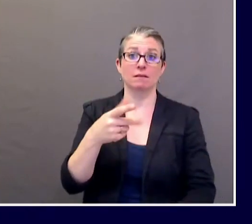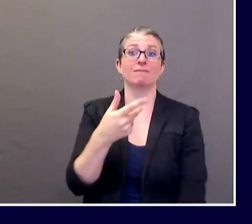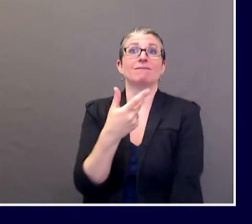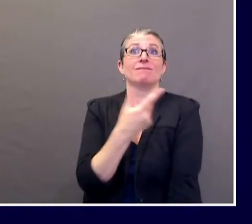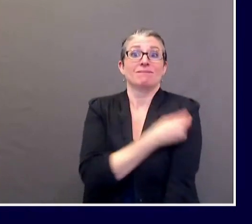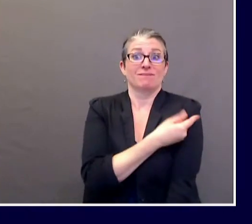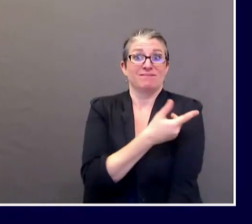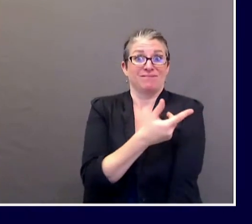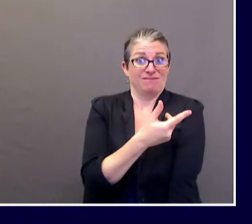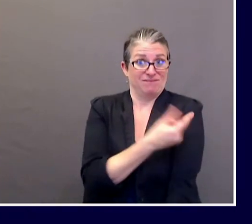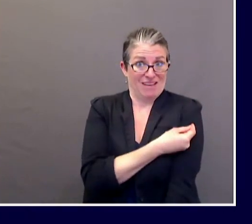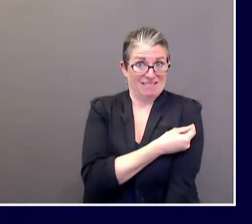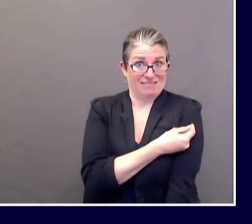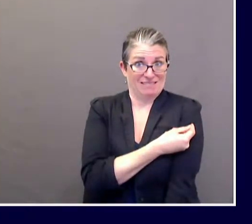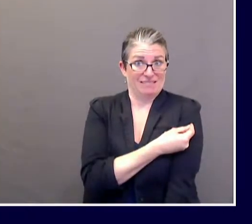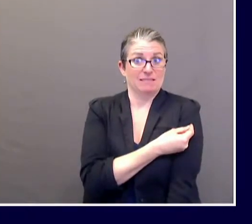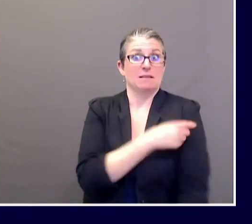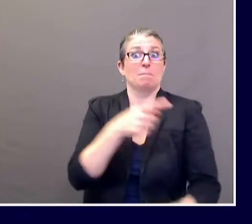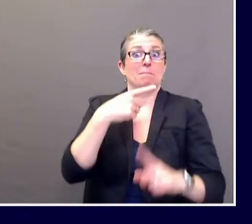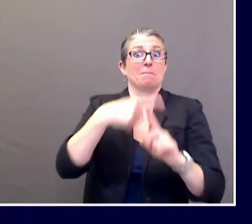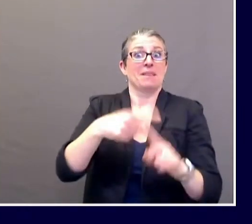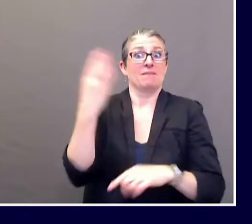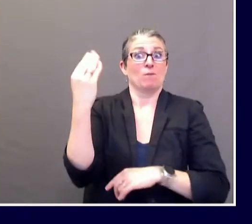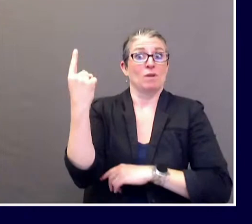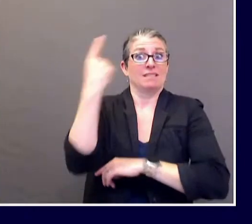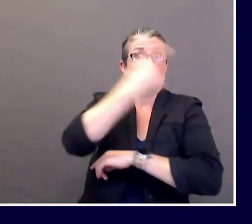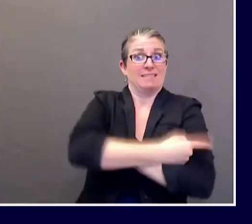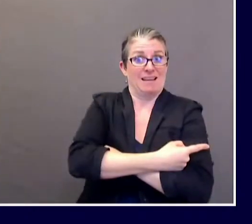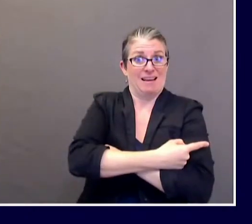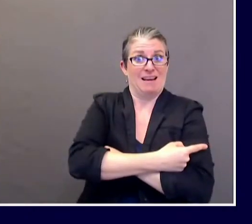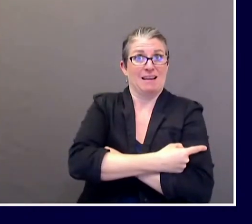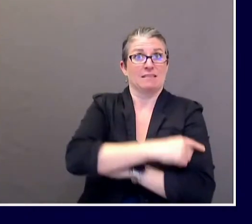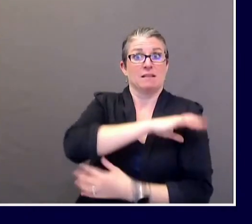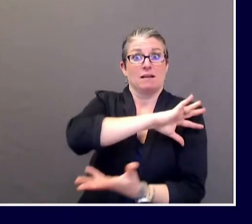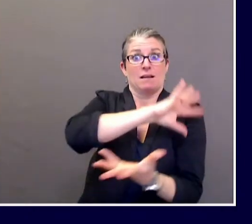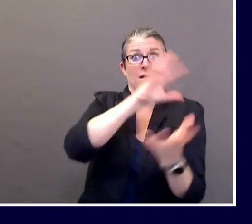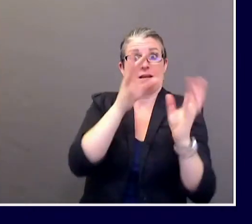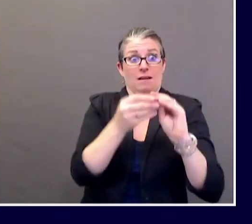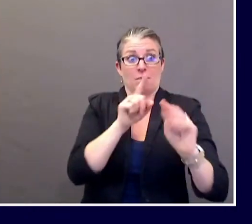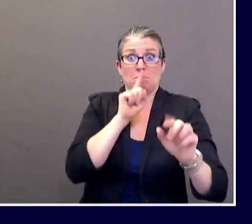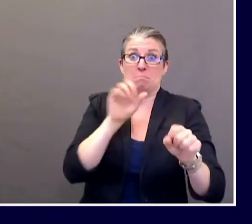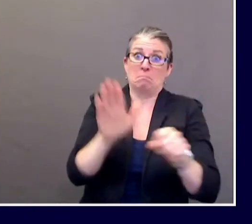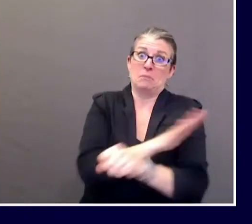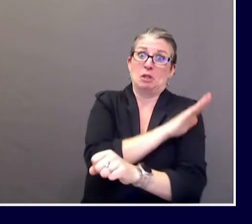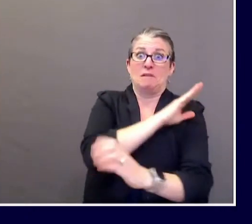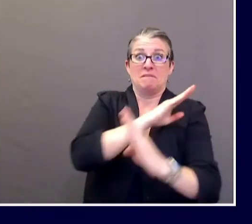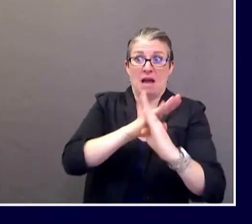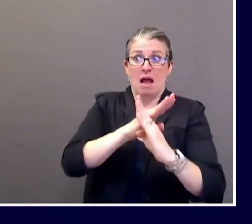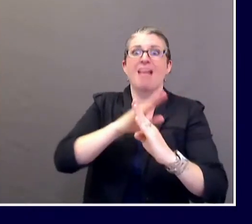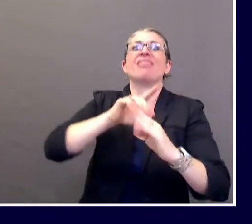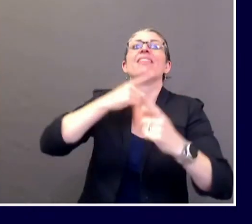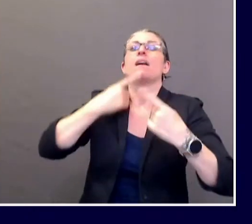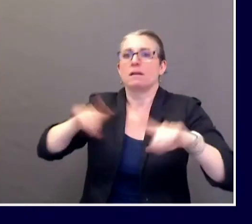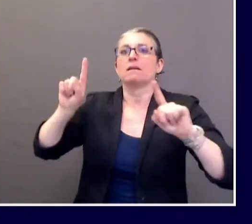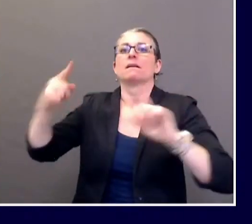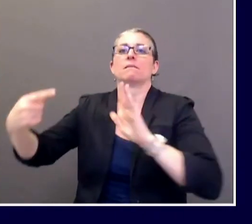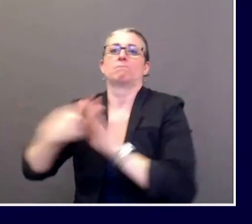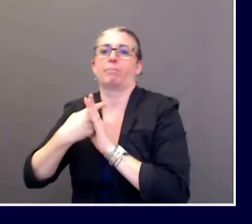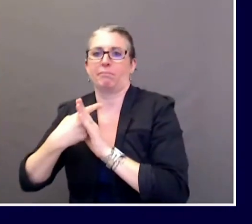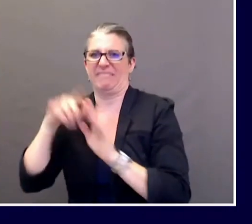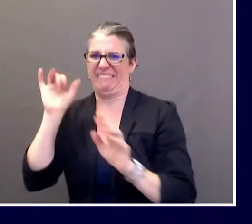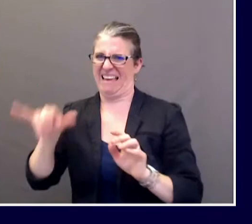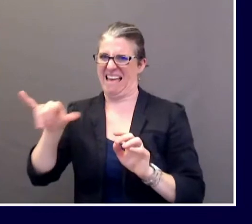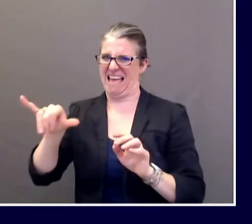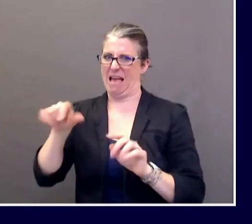series. Right now, as of this moment, there are 107 such cases in Maine. To flip that